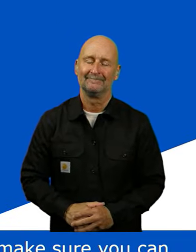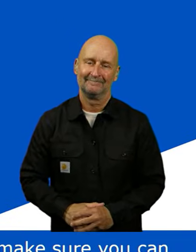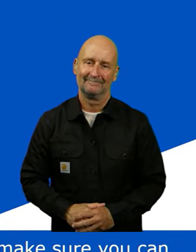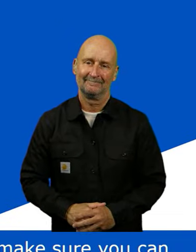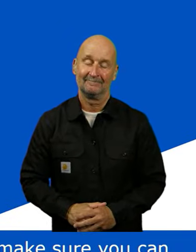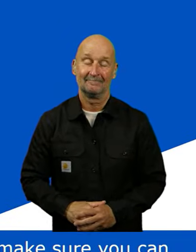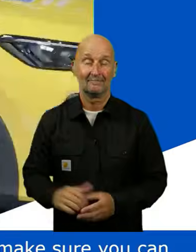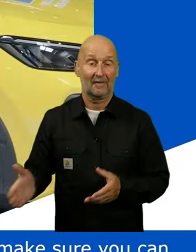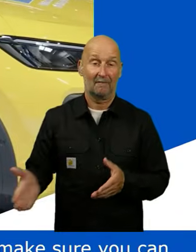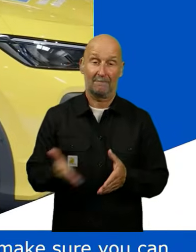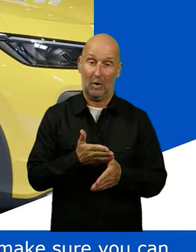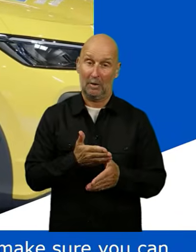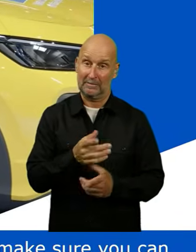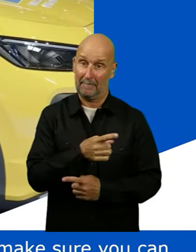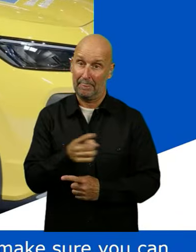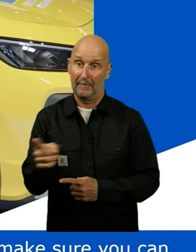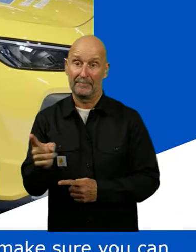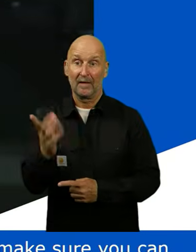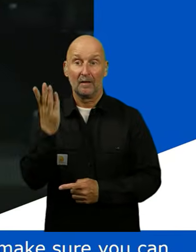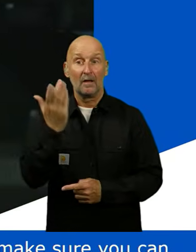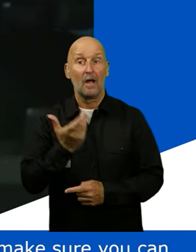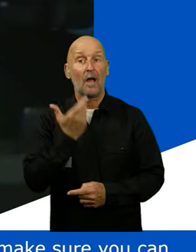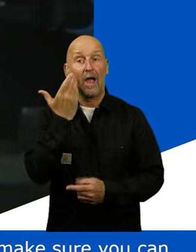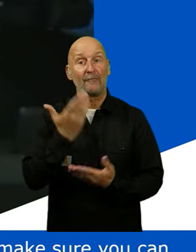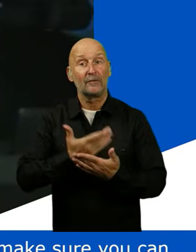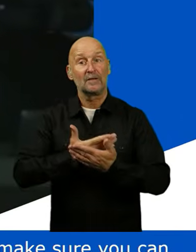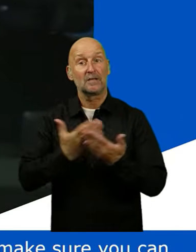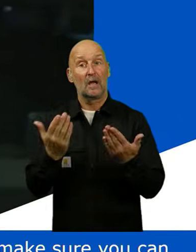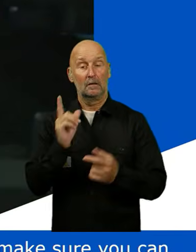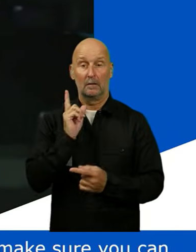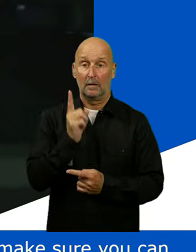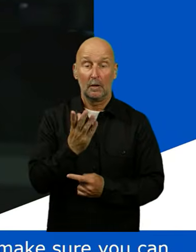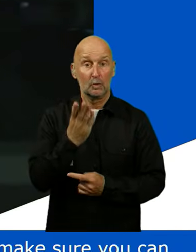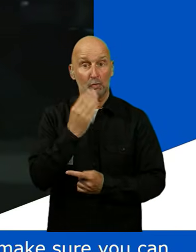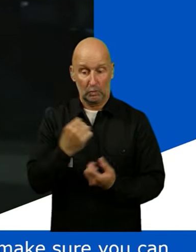The first thing to think about is your day-to-day needs. How will you use the